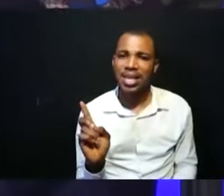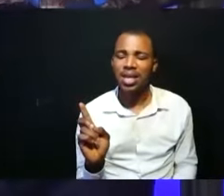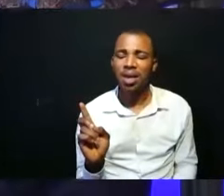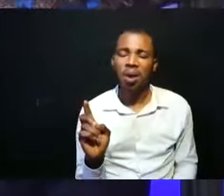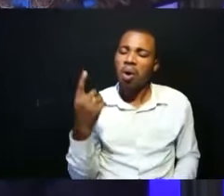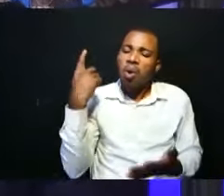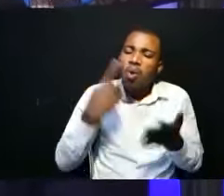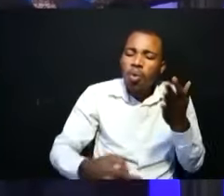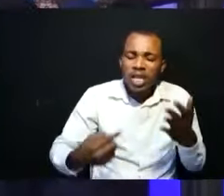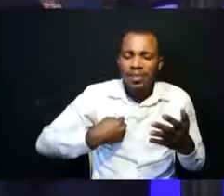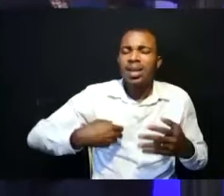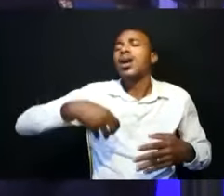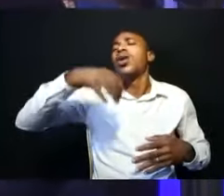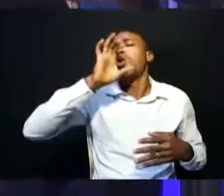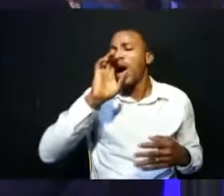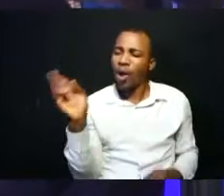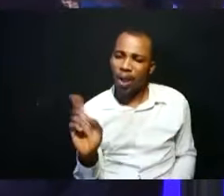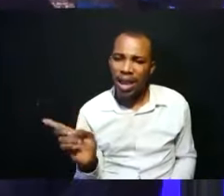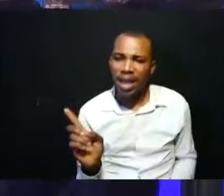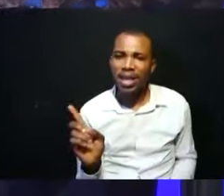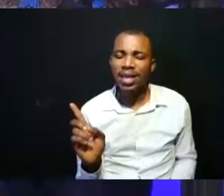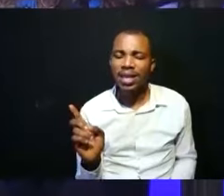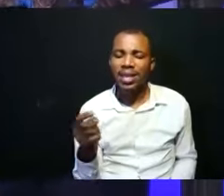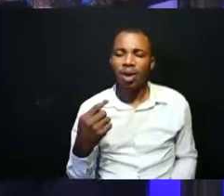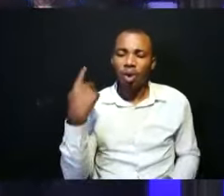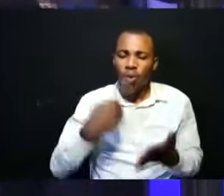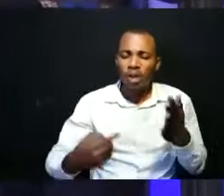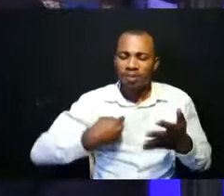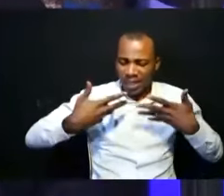What shall we drink? What shall we